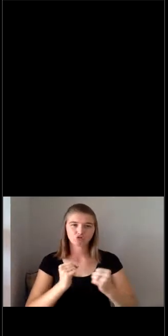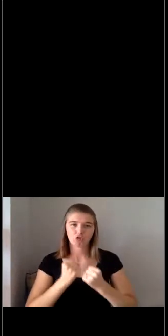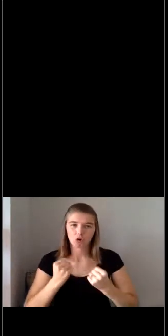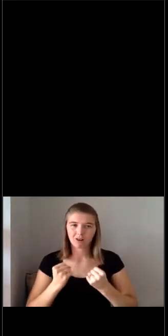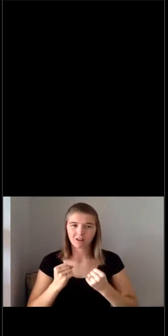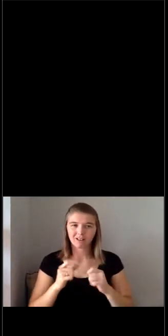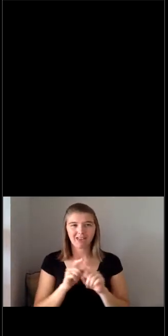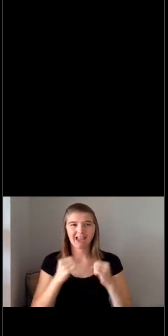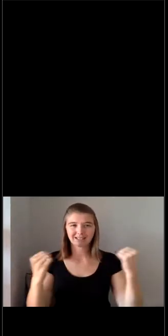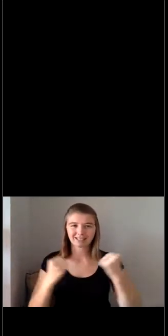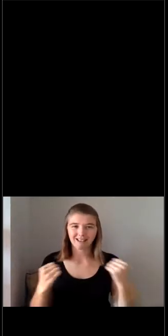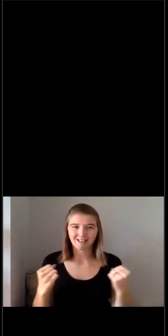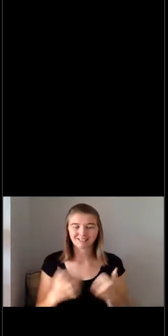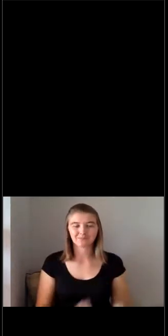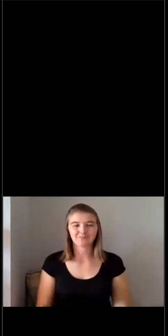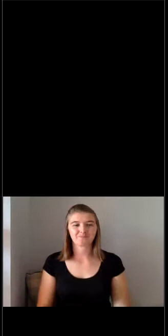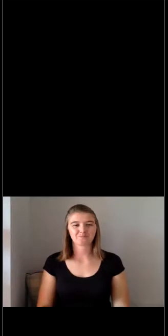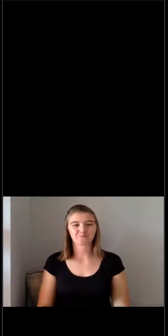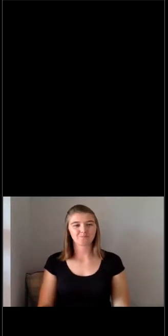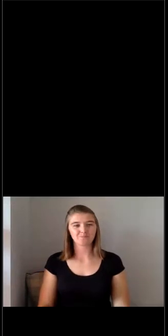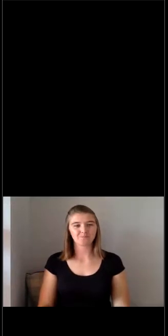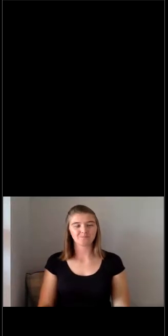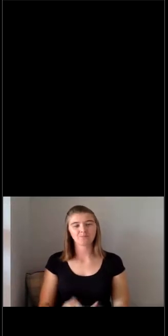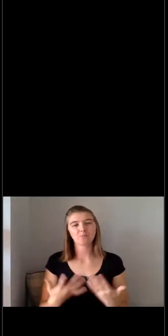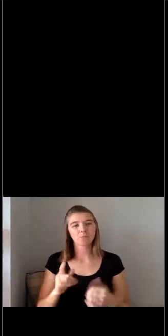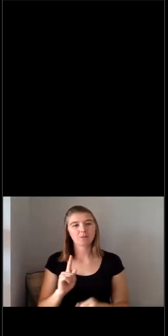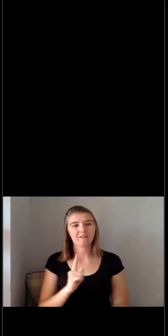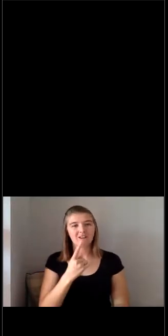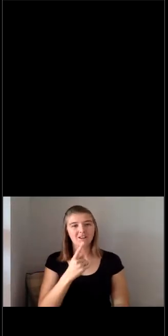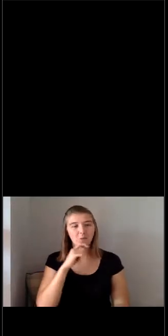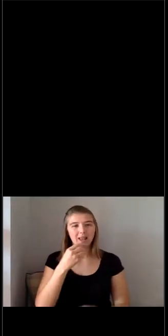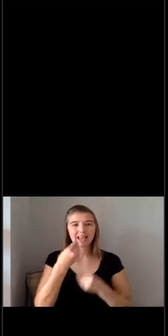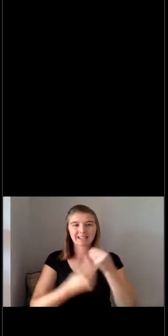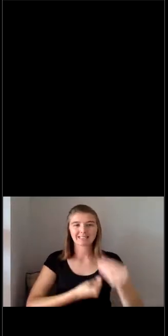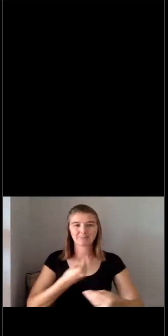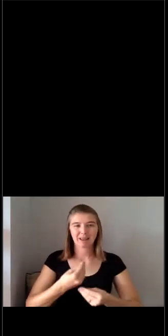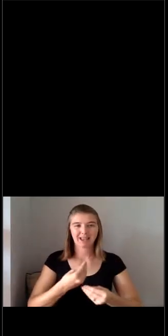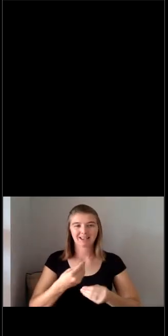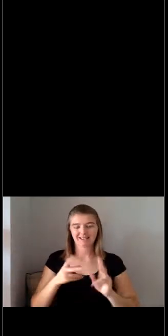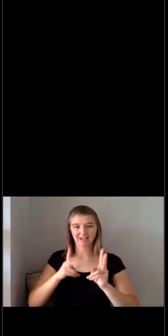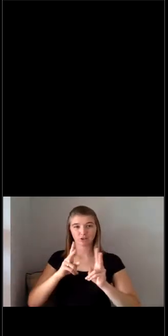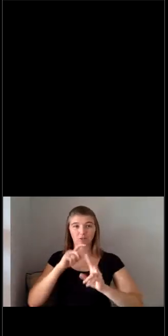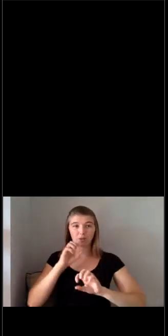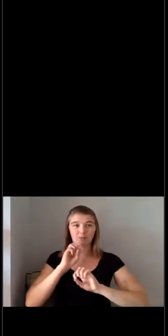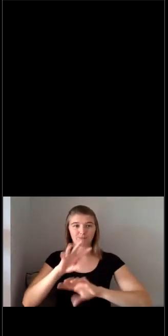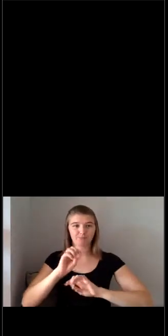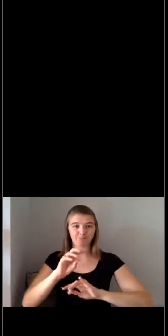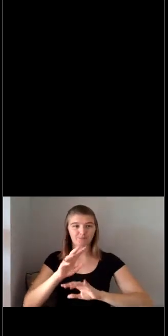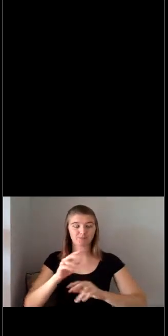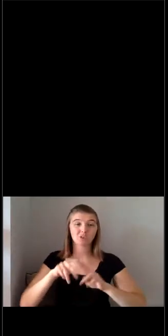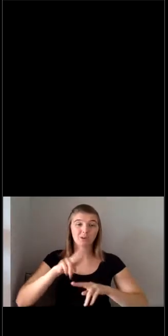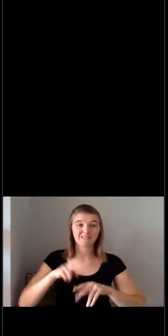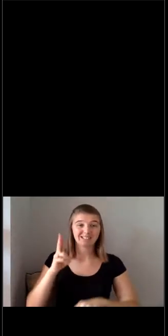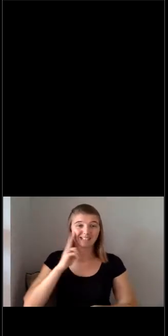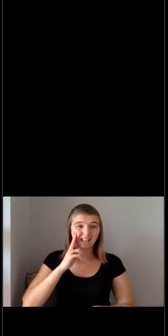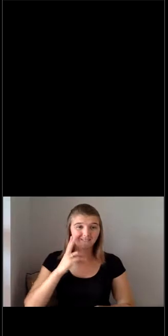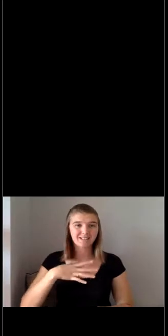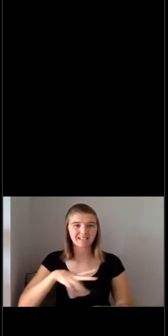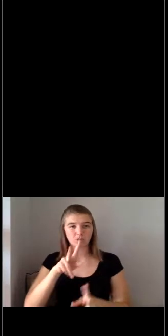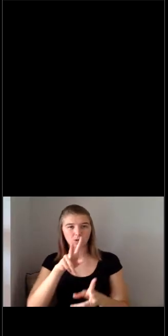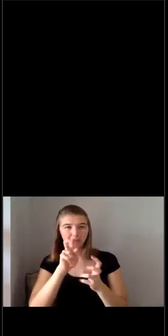that's it in a nutshell. So first of all, I'm going to explain the practice for Rachel to convey to people who are watching her as an